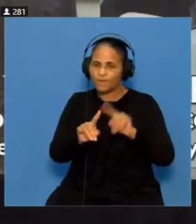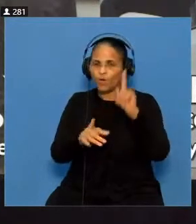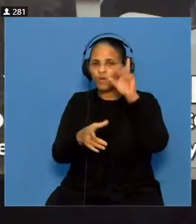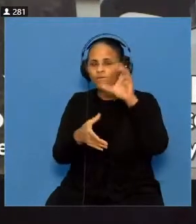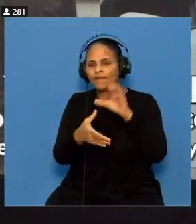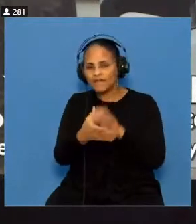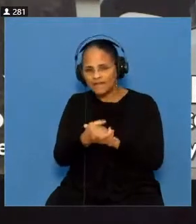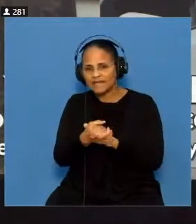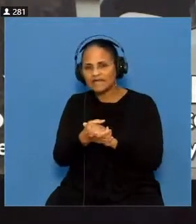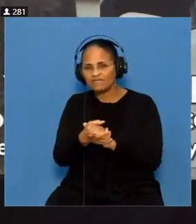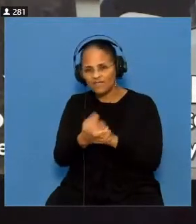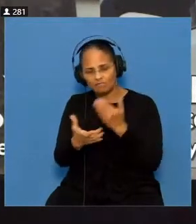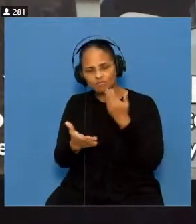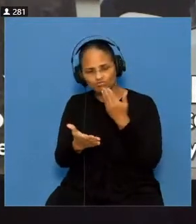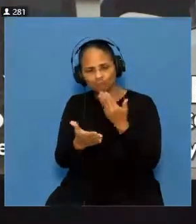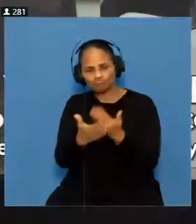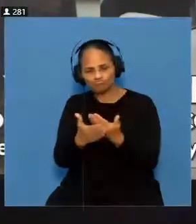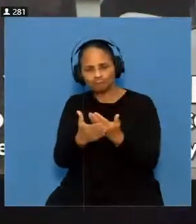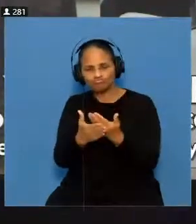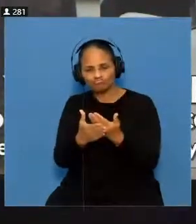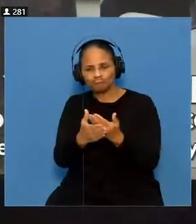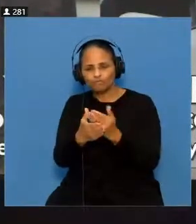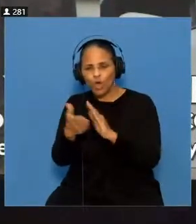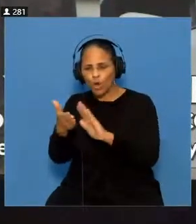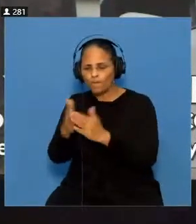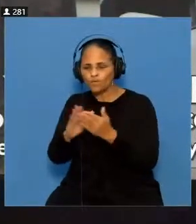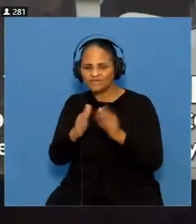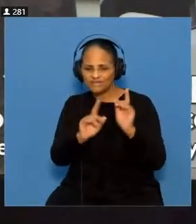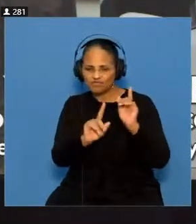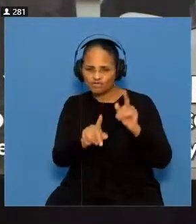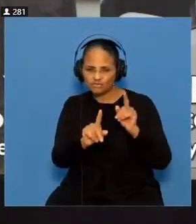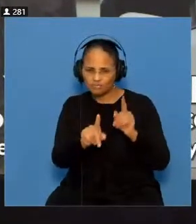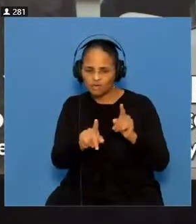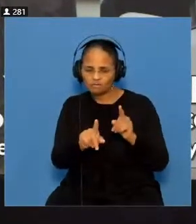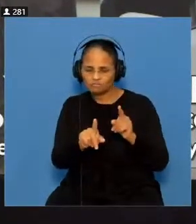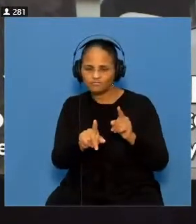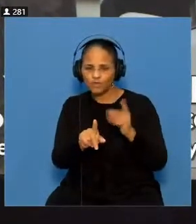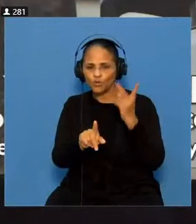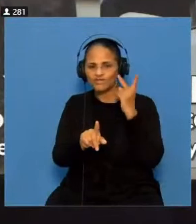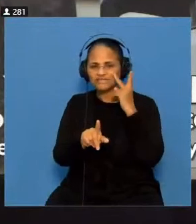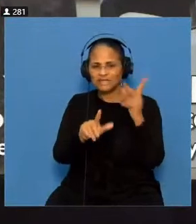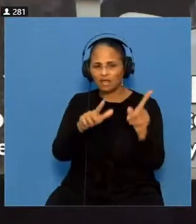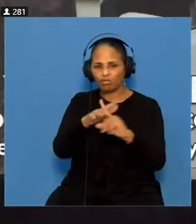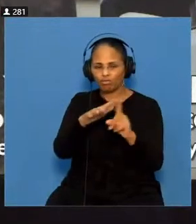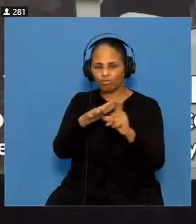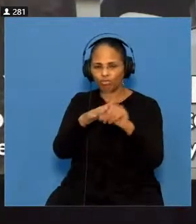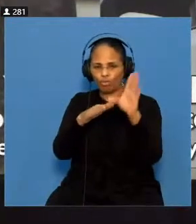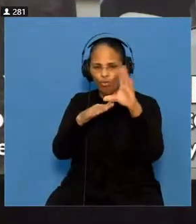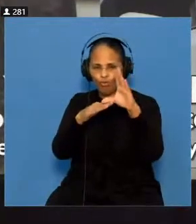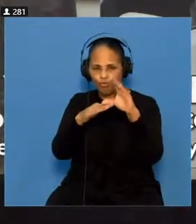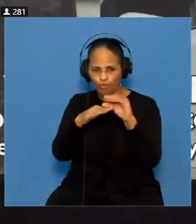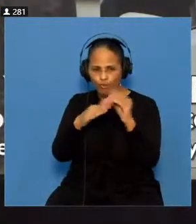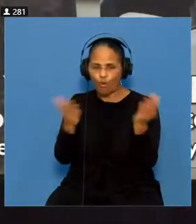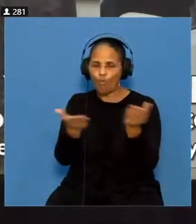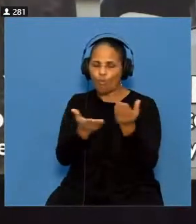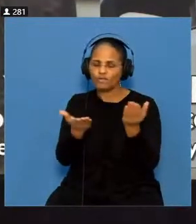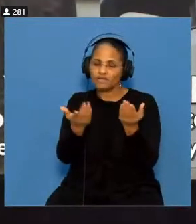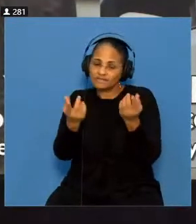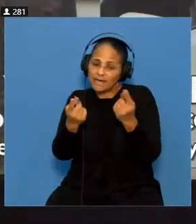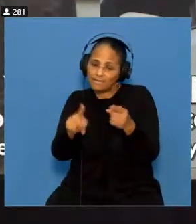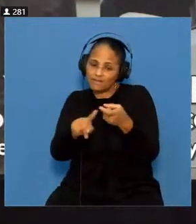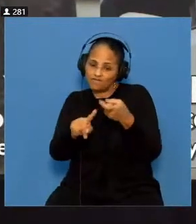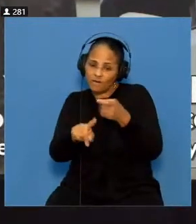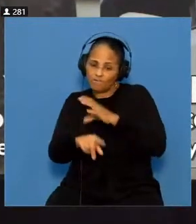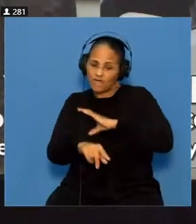been decent community response. We see that our case numbers are falling. And one of the things which came out of our cabinet